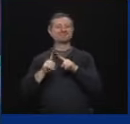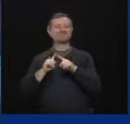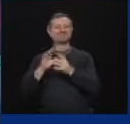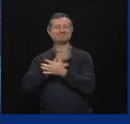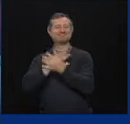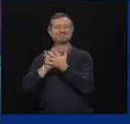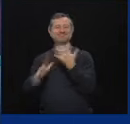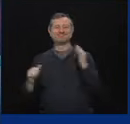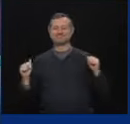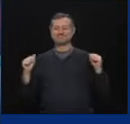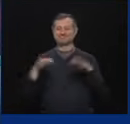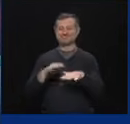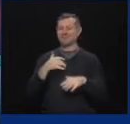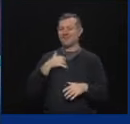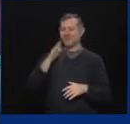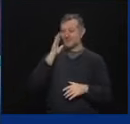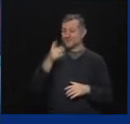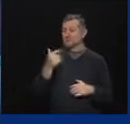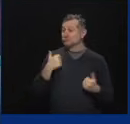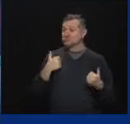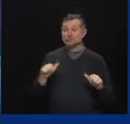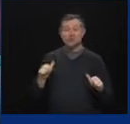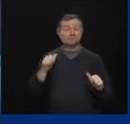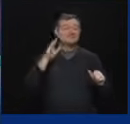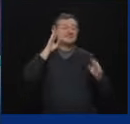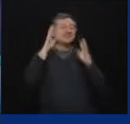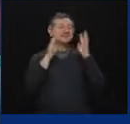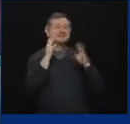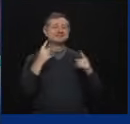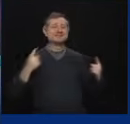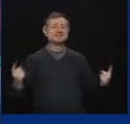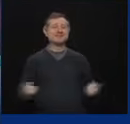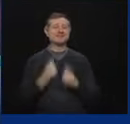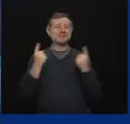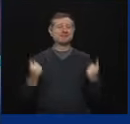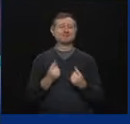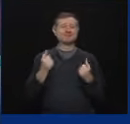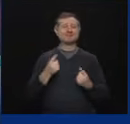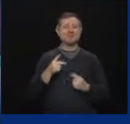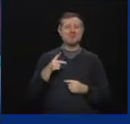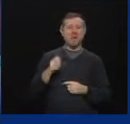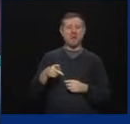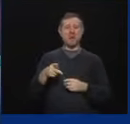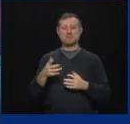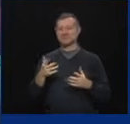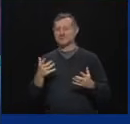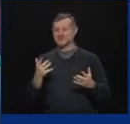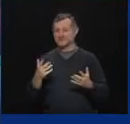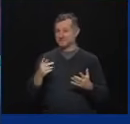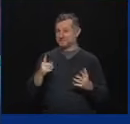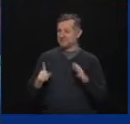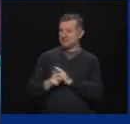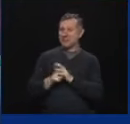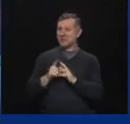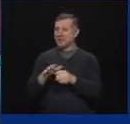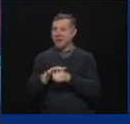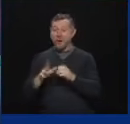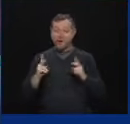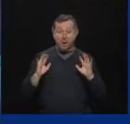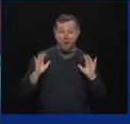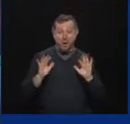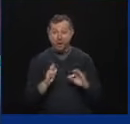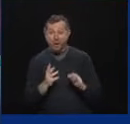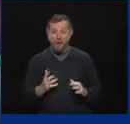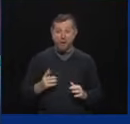just trying to find places all over the state, and this is to kick off getting young people excited, at least having a shot at 125